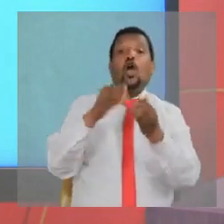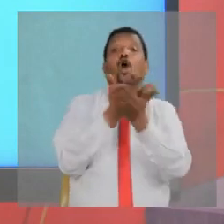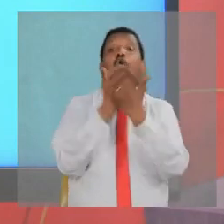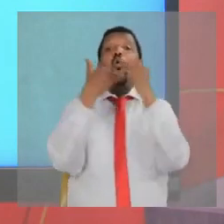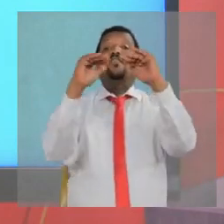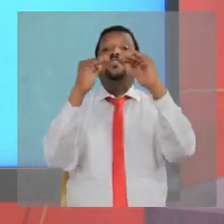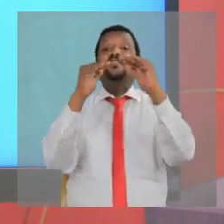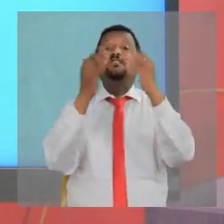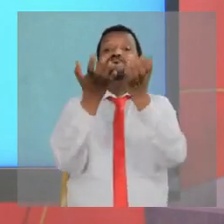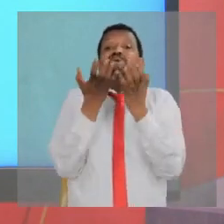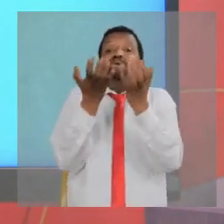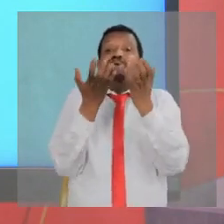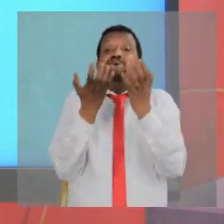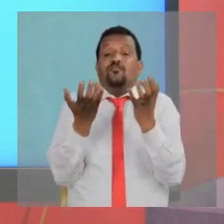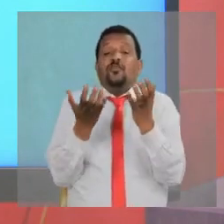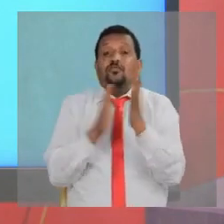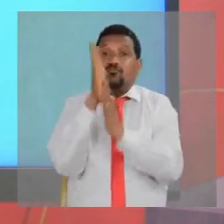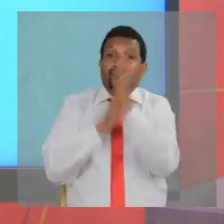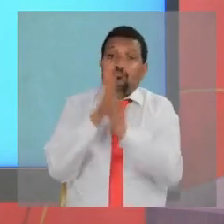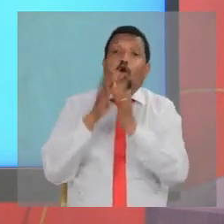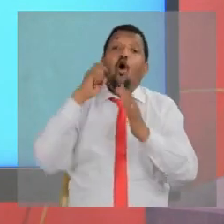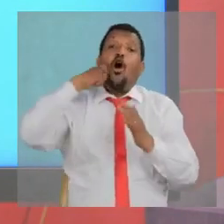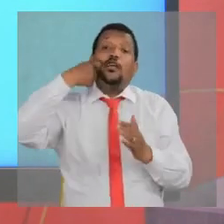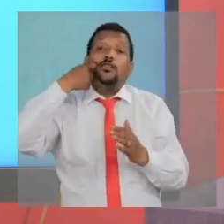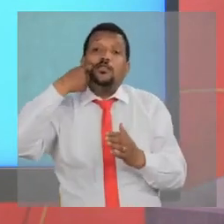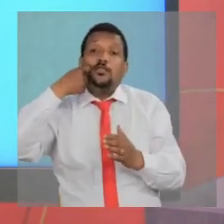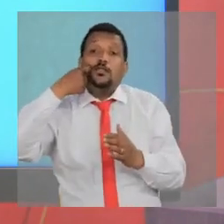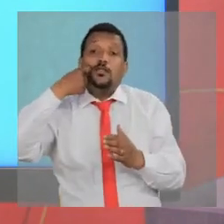quantity demanded for orange